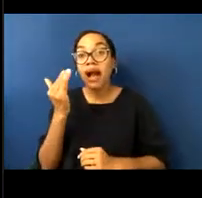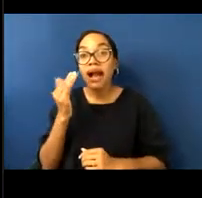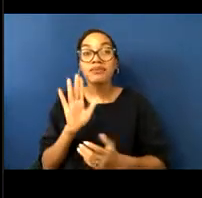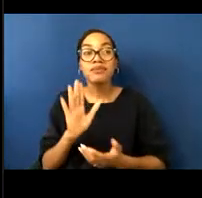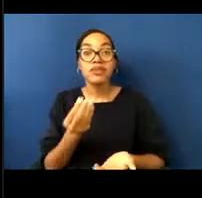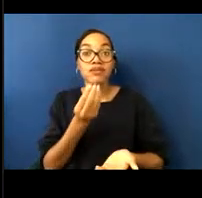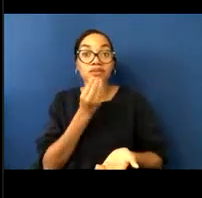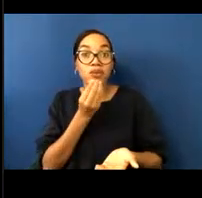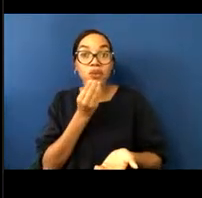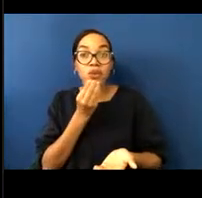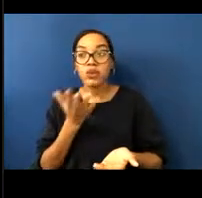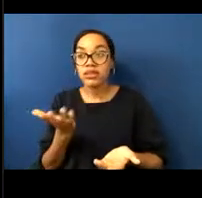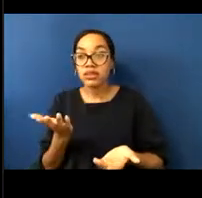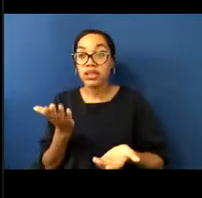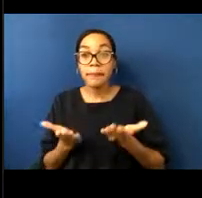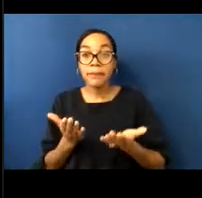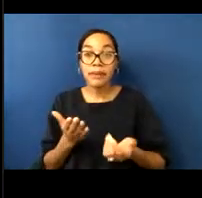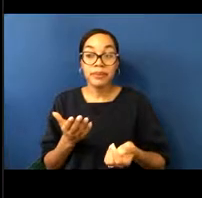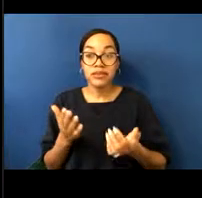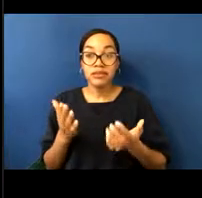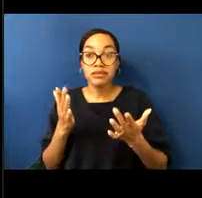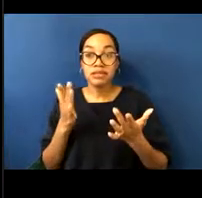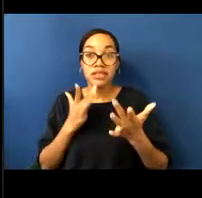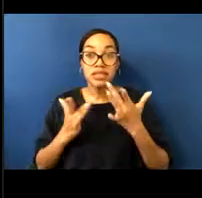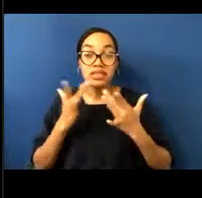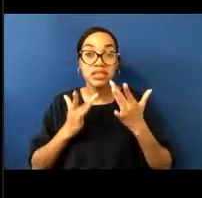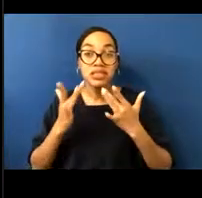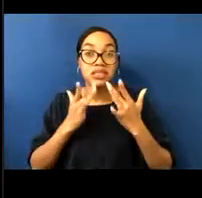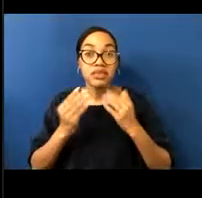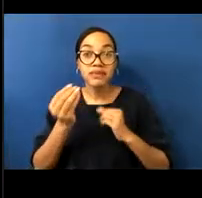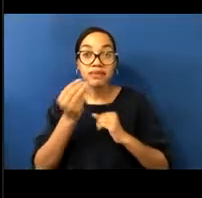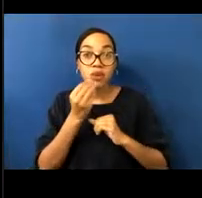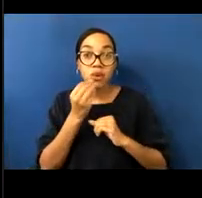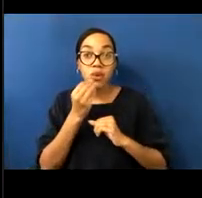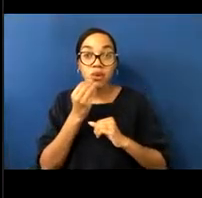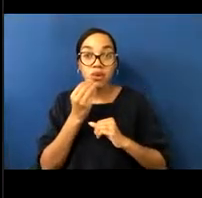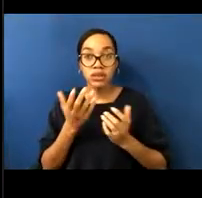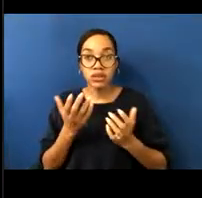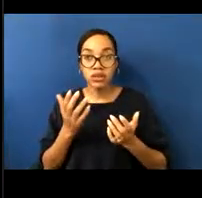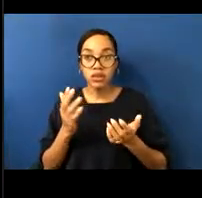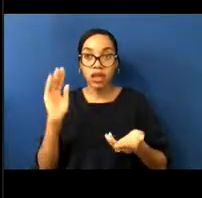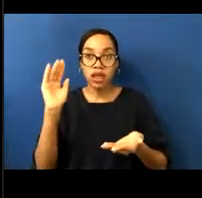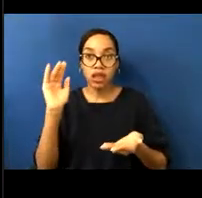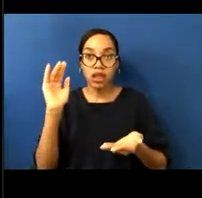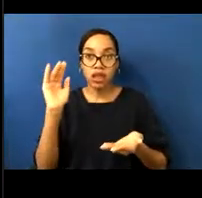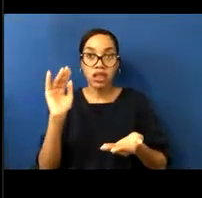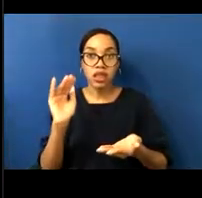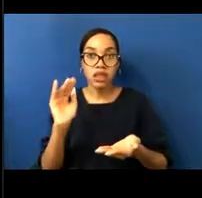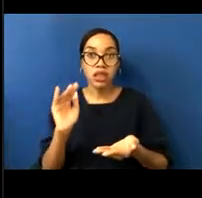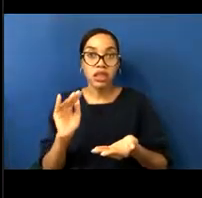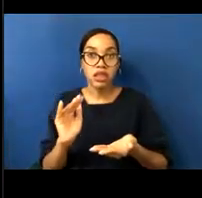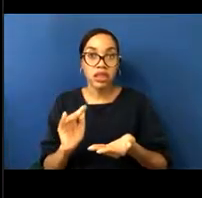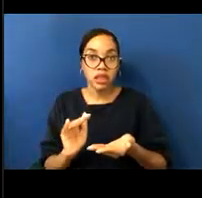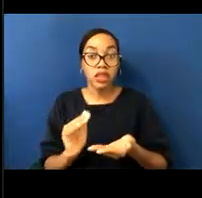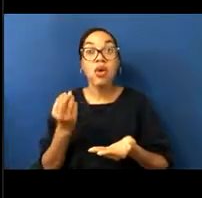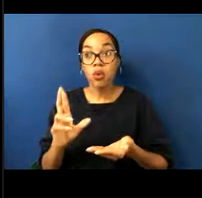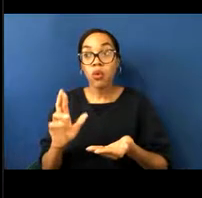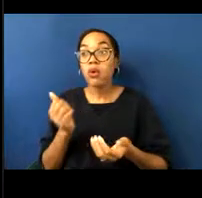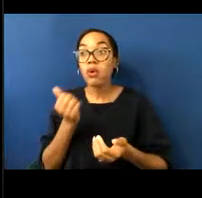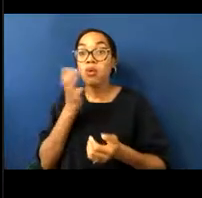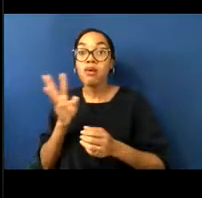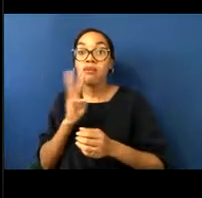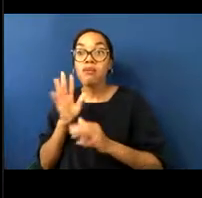under warming conditions or even cooling conditions, if a particular fish species food resources become more resourceful or less resourceful,